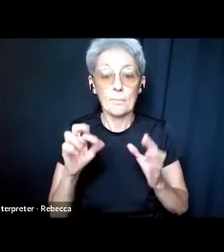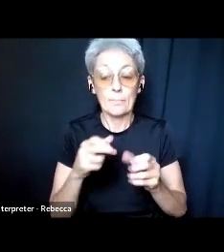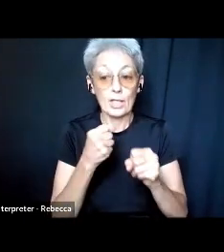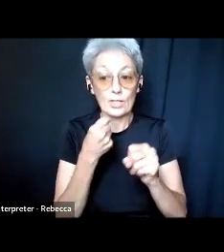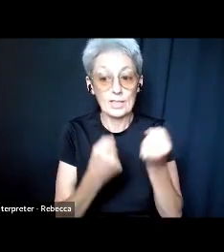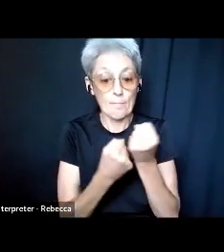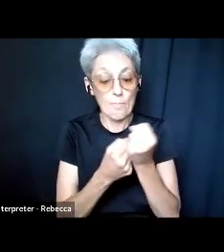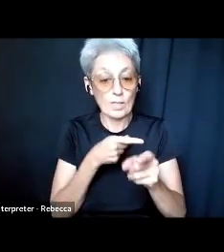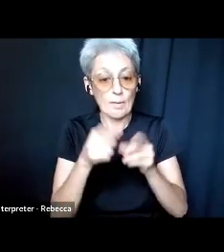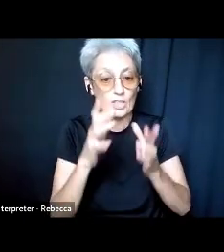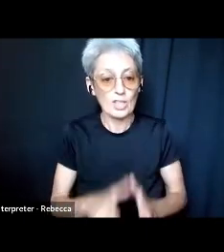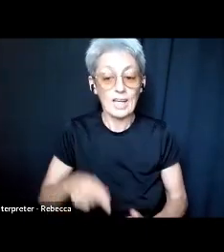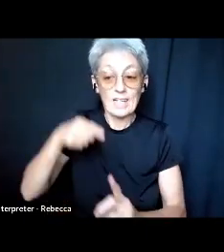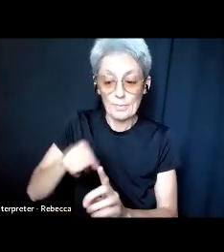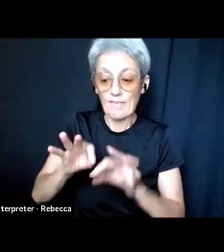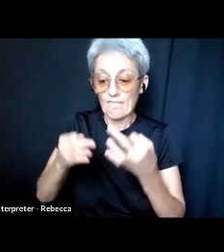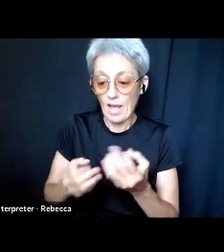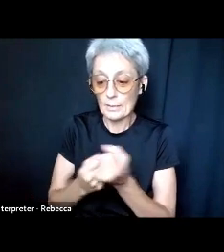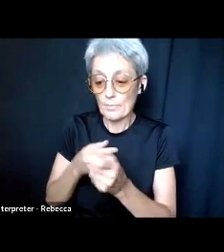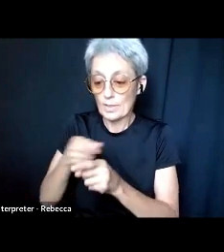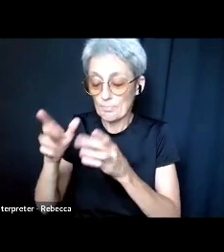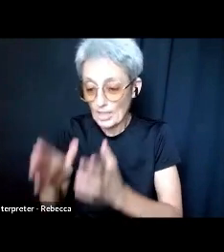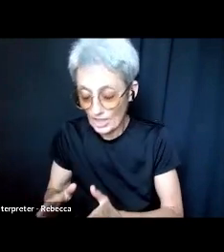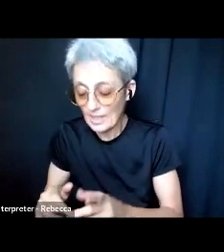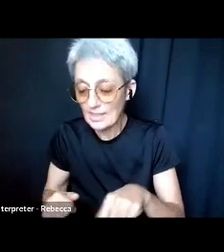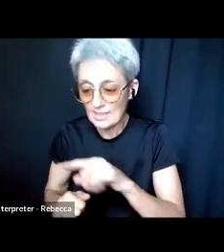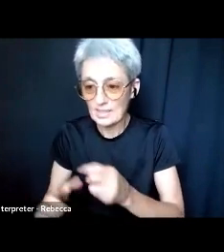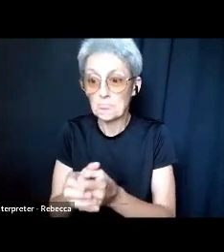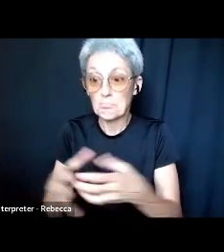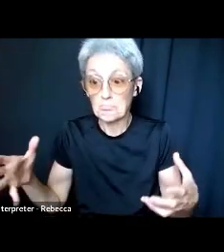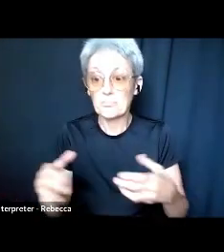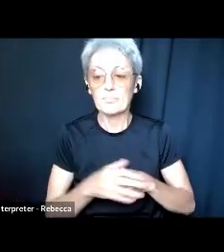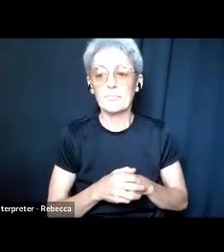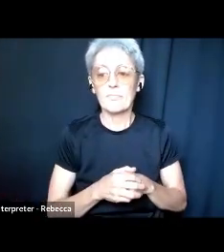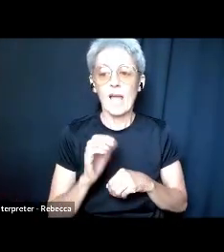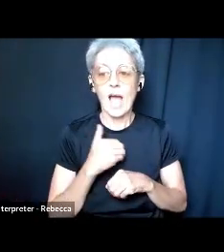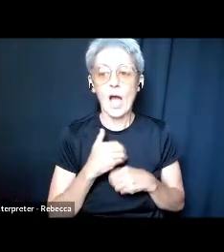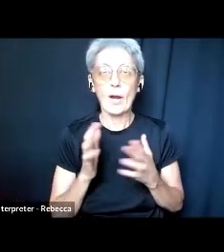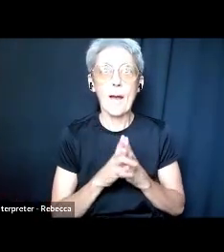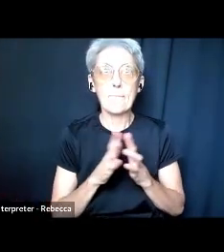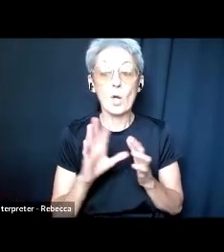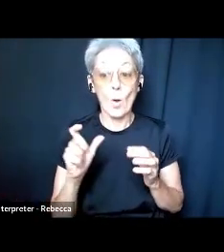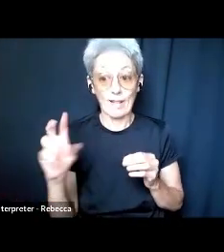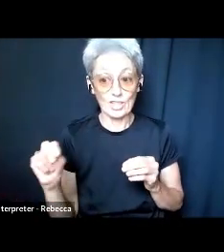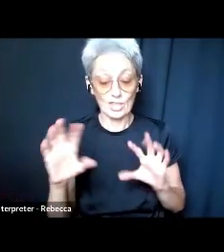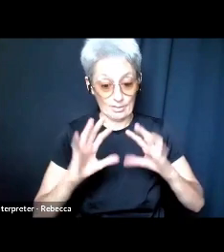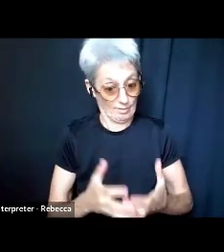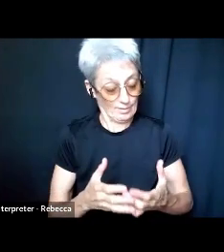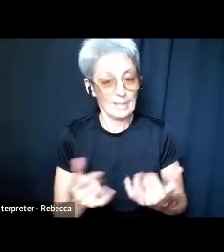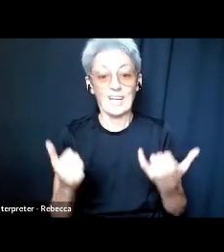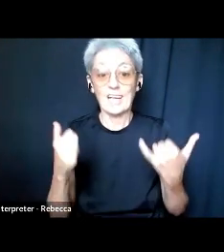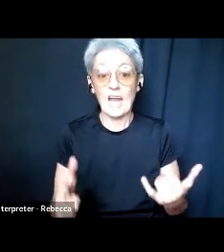family support specialists. So our coalition now is fully led and